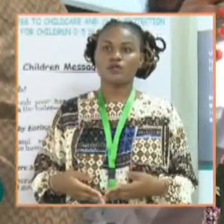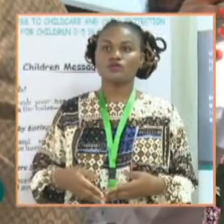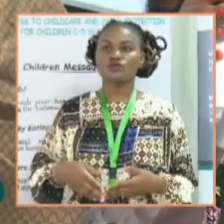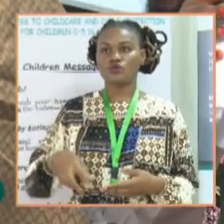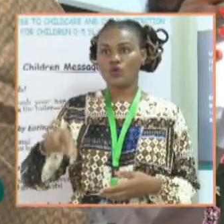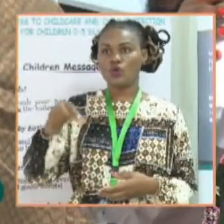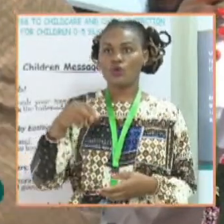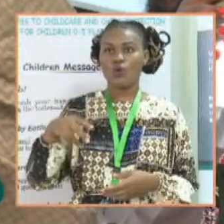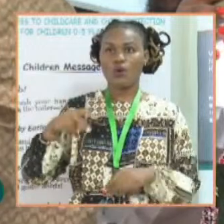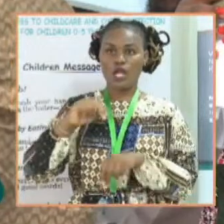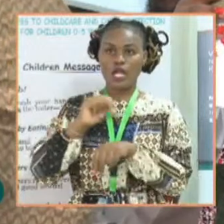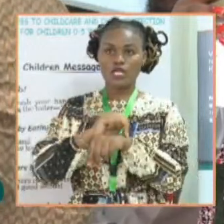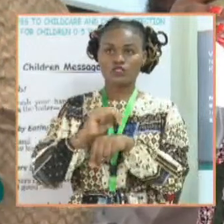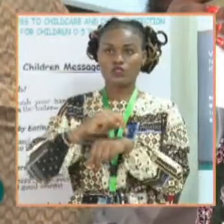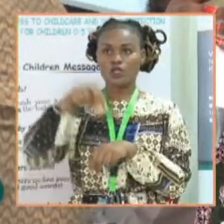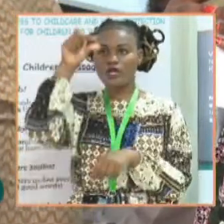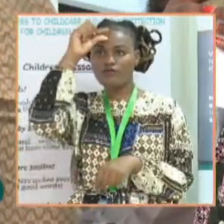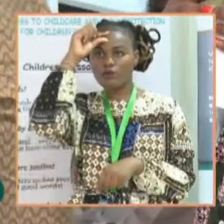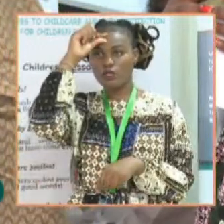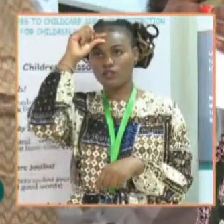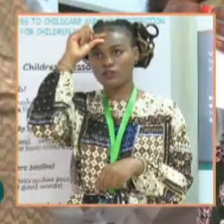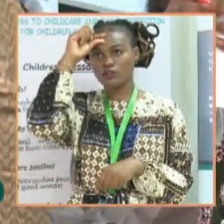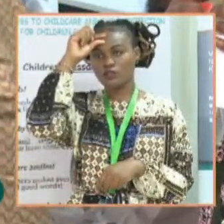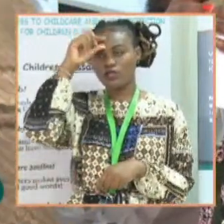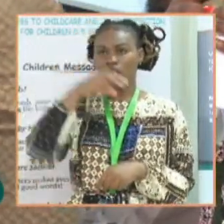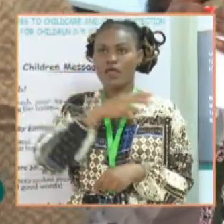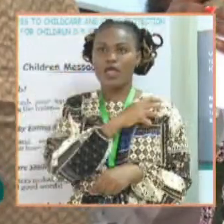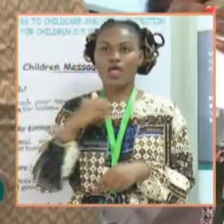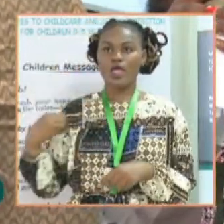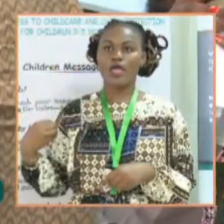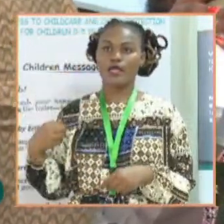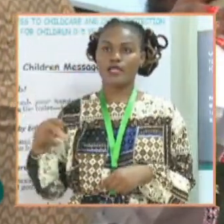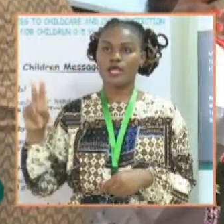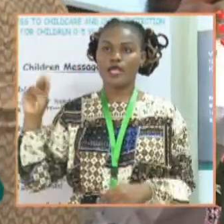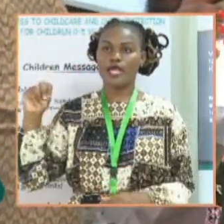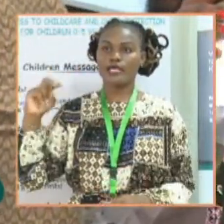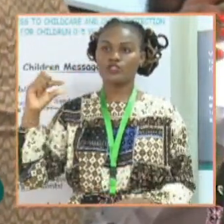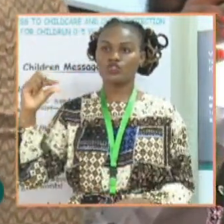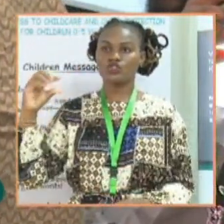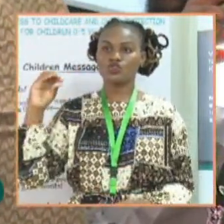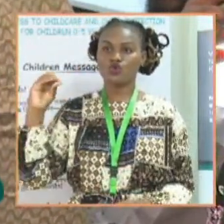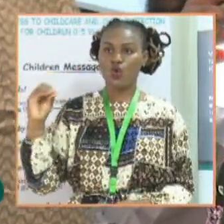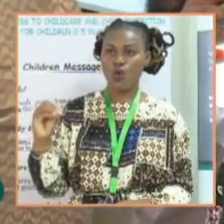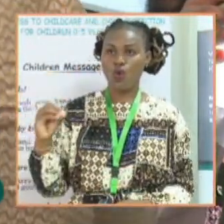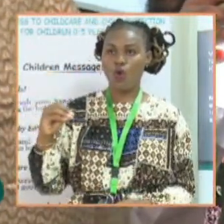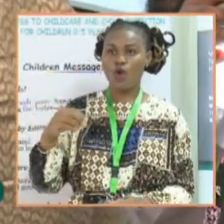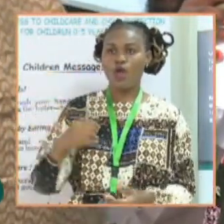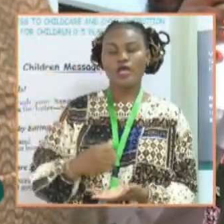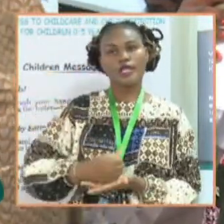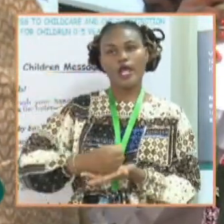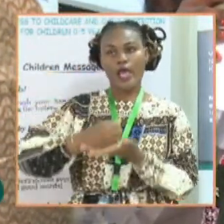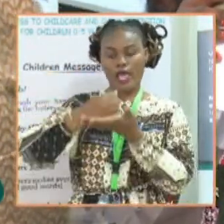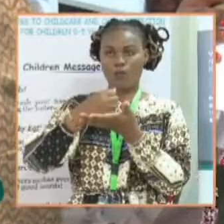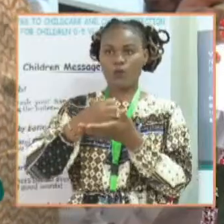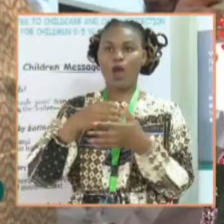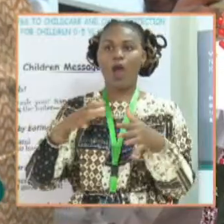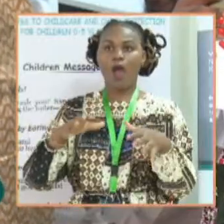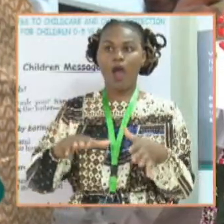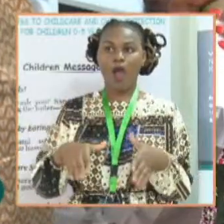the child as if it is something that is on the side that we want to pull in, when actually the child is us. We began